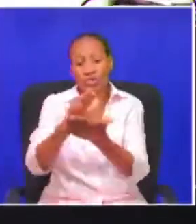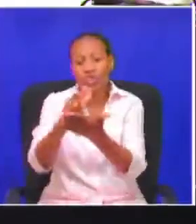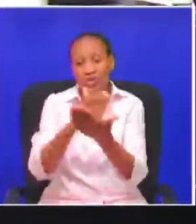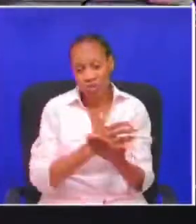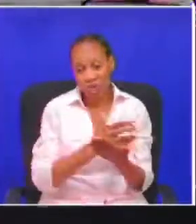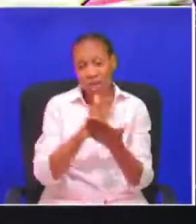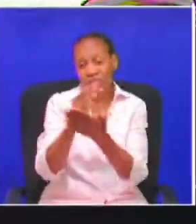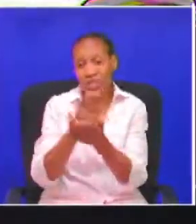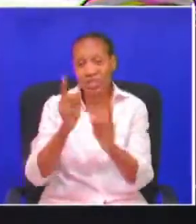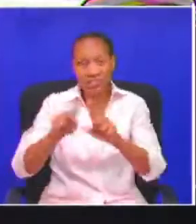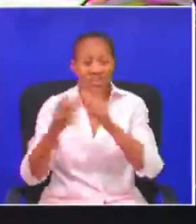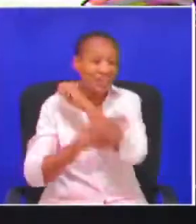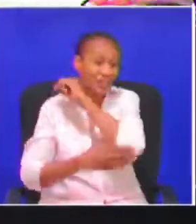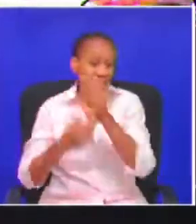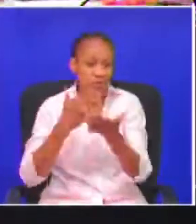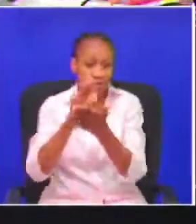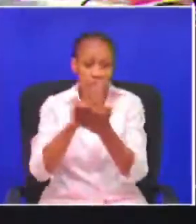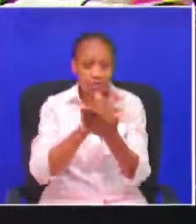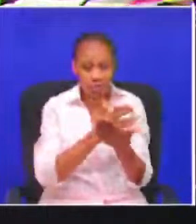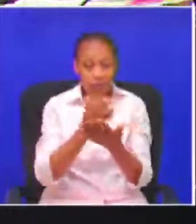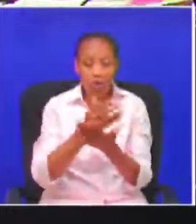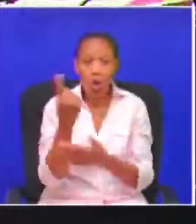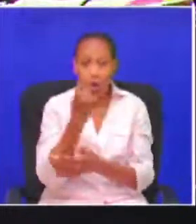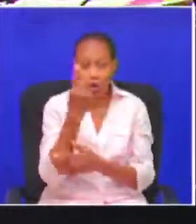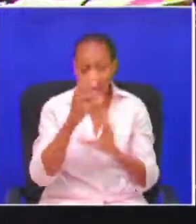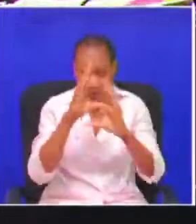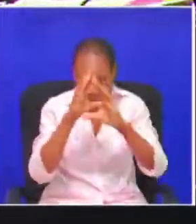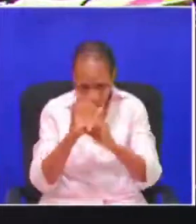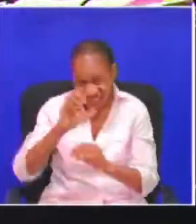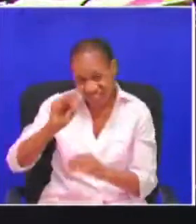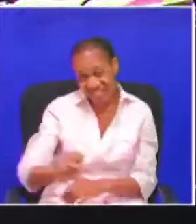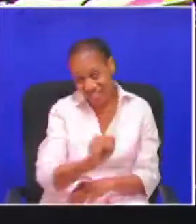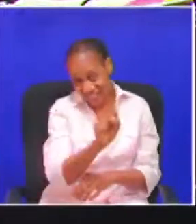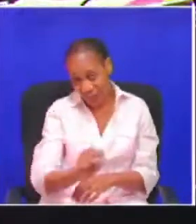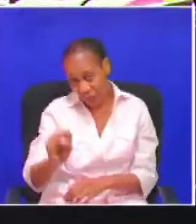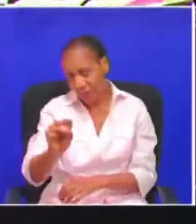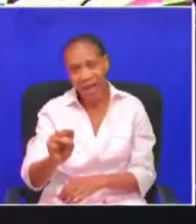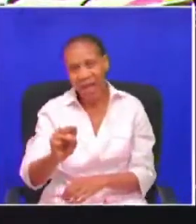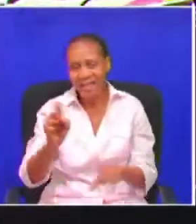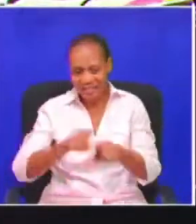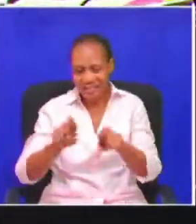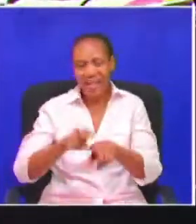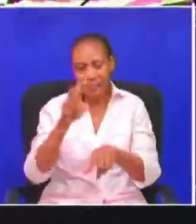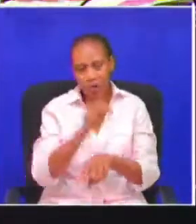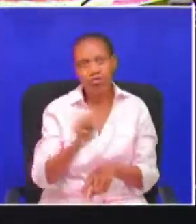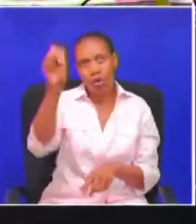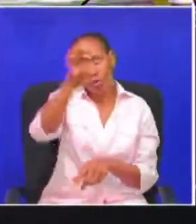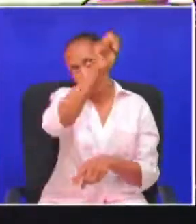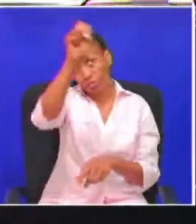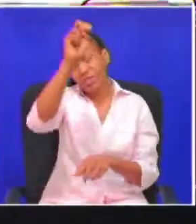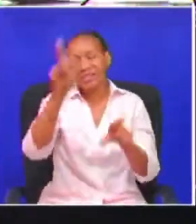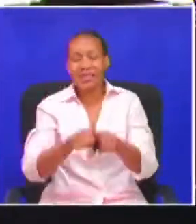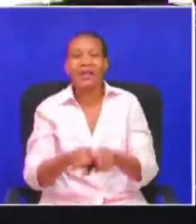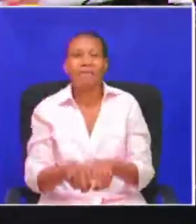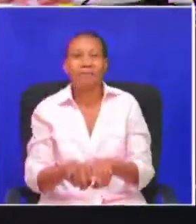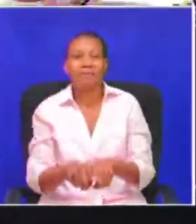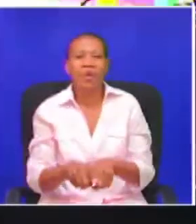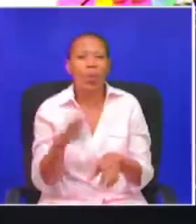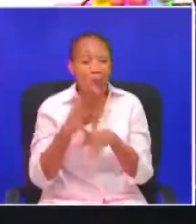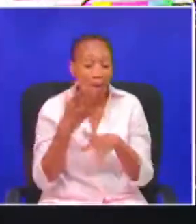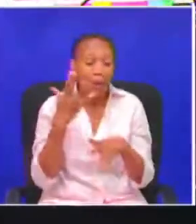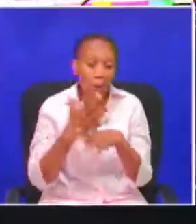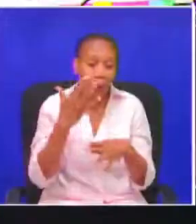our nations, not only in Southern Africa, but on the continent. And that in itself will then,